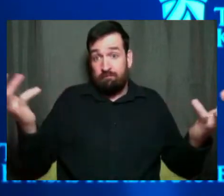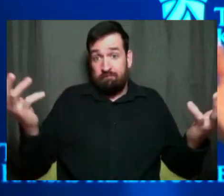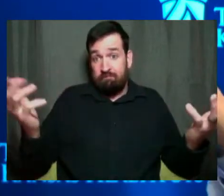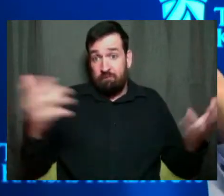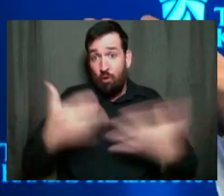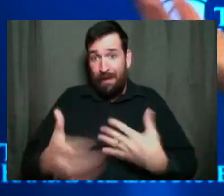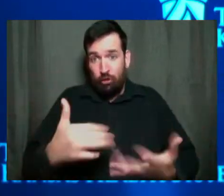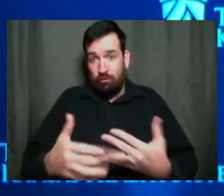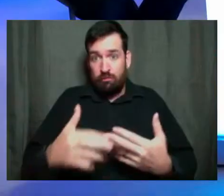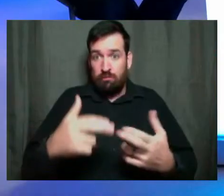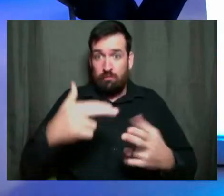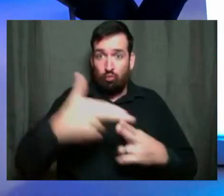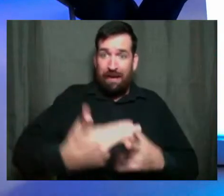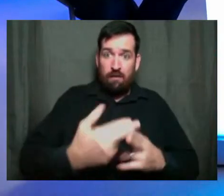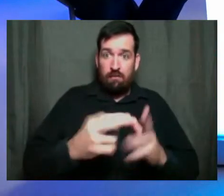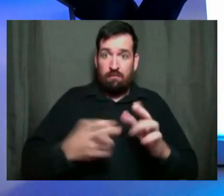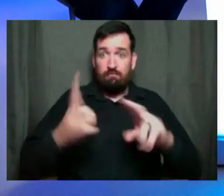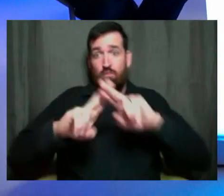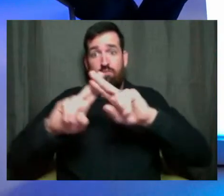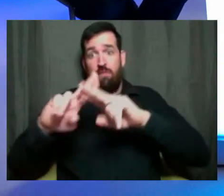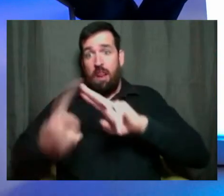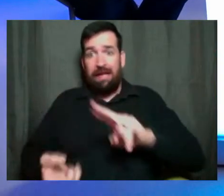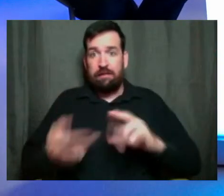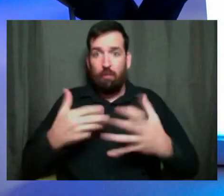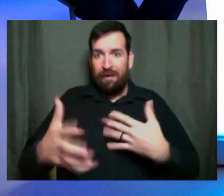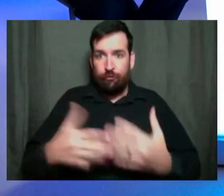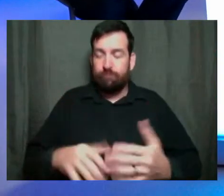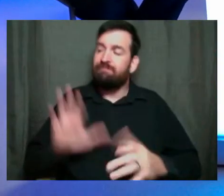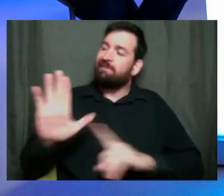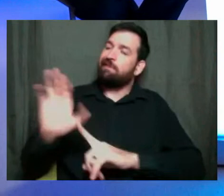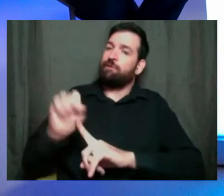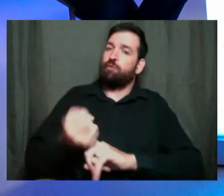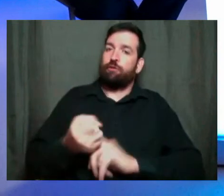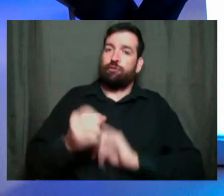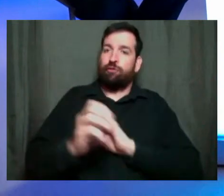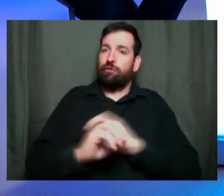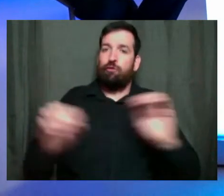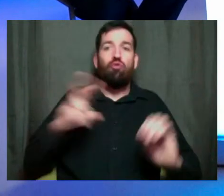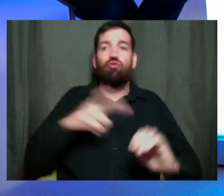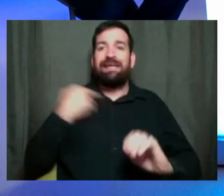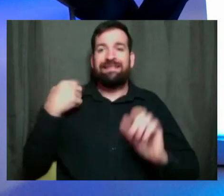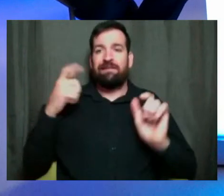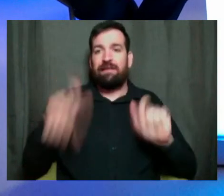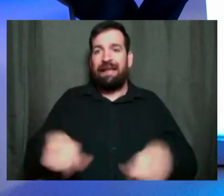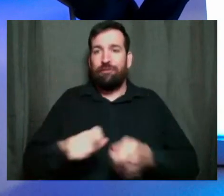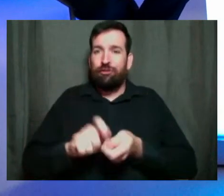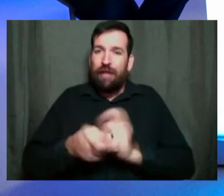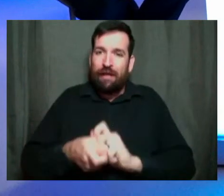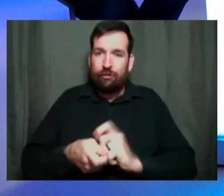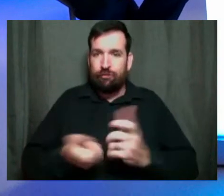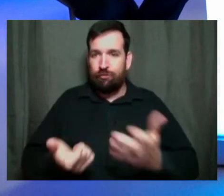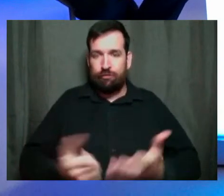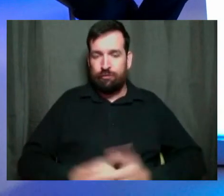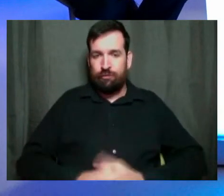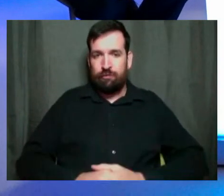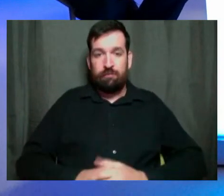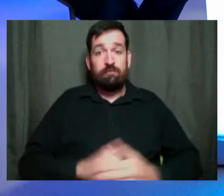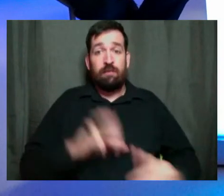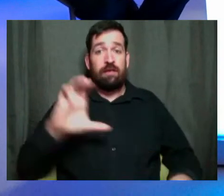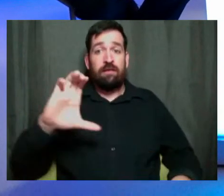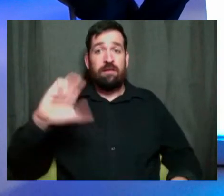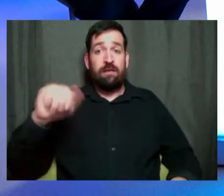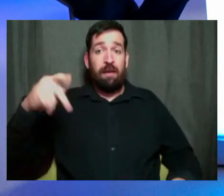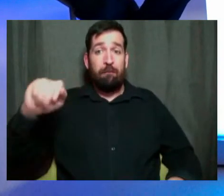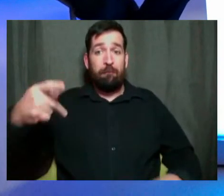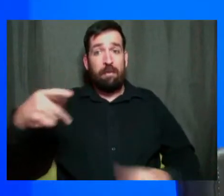less or same more. thing. Right? Yeah, exactly. In his situation, there's just not risk factors that are modifiable, as we say, that he could get rid of. So CPAP that's the go-to treatment?